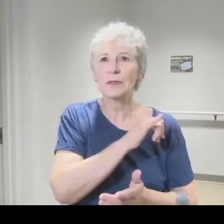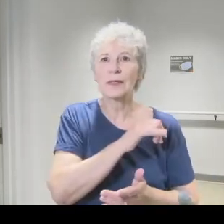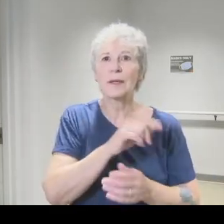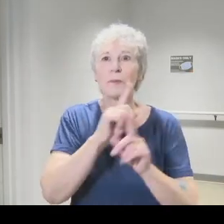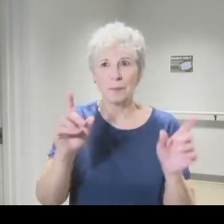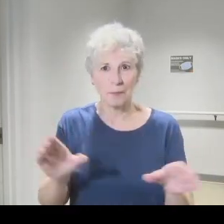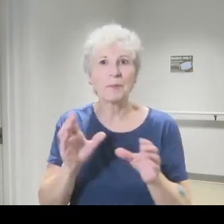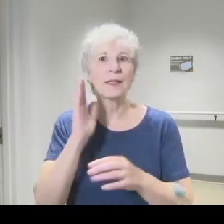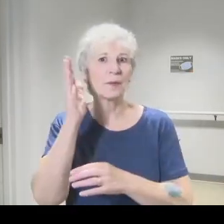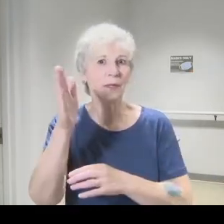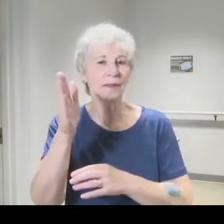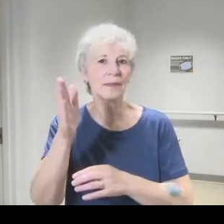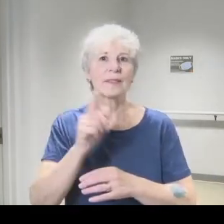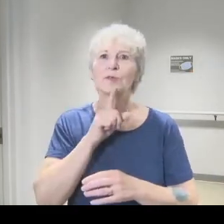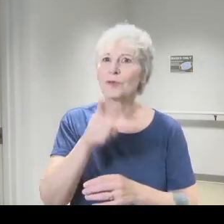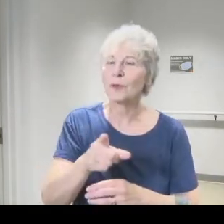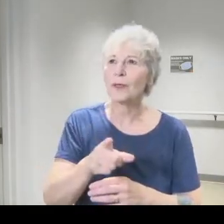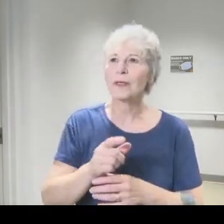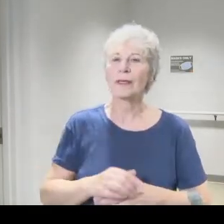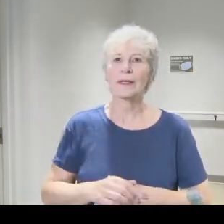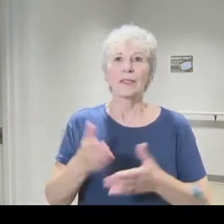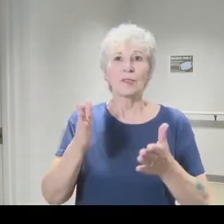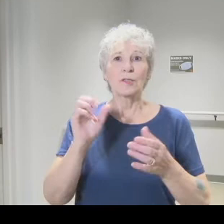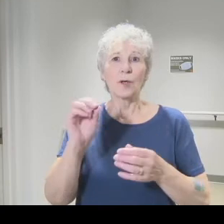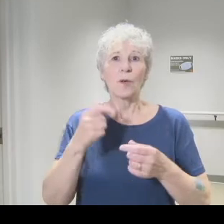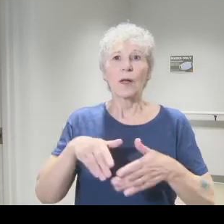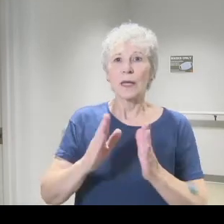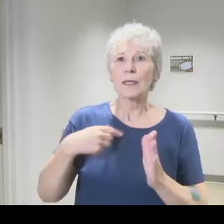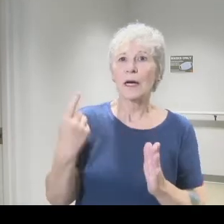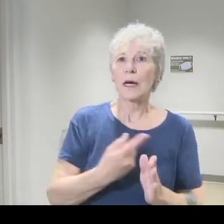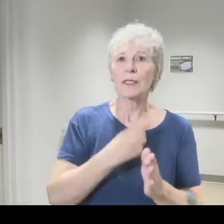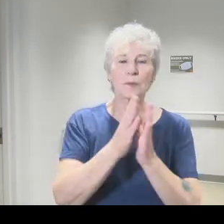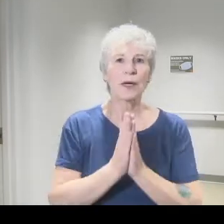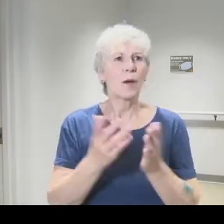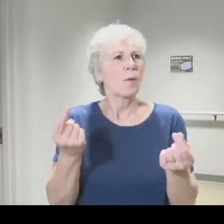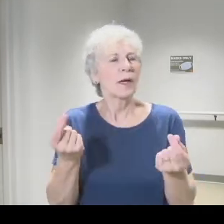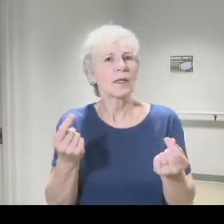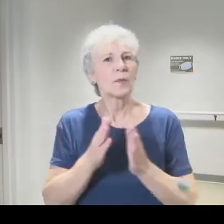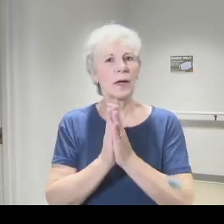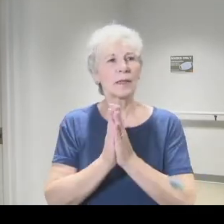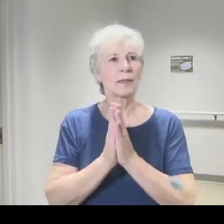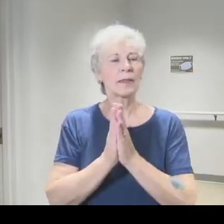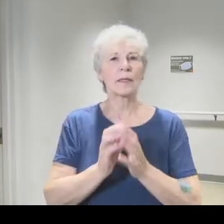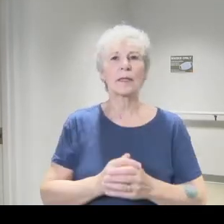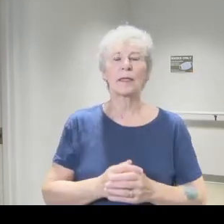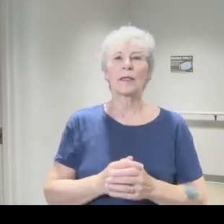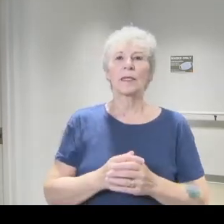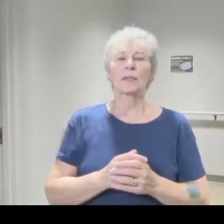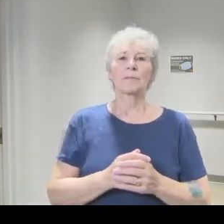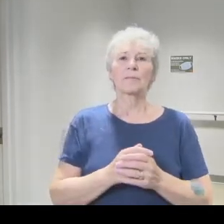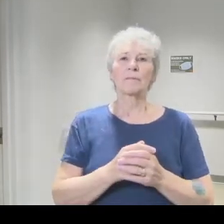he does, and he is sovereign. So let us pray. So what do you pray? Turn to, if you